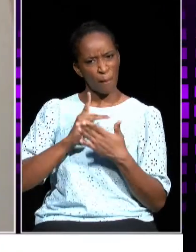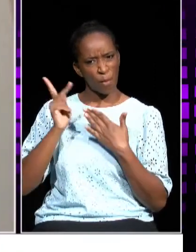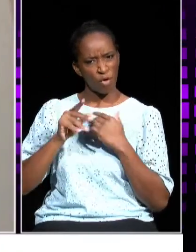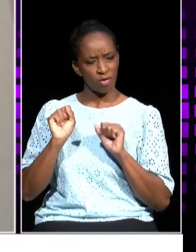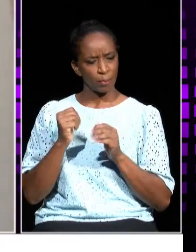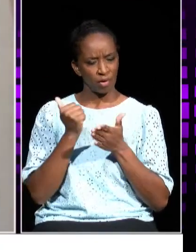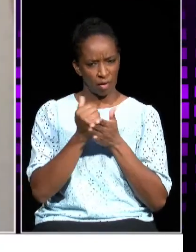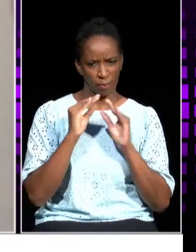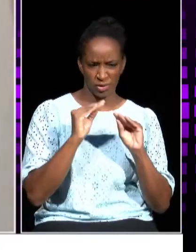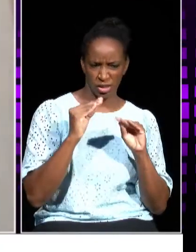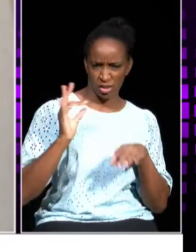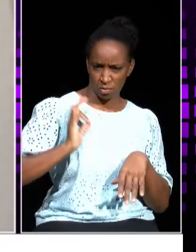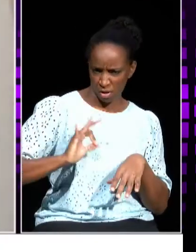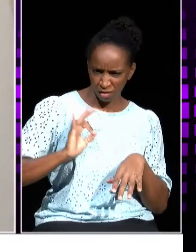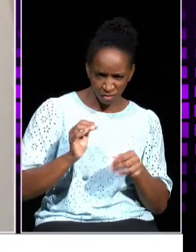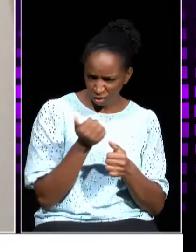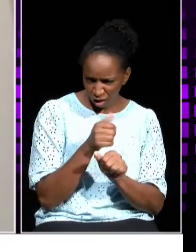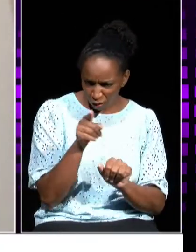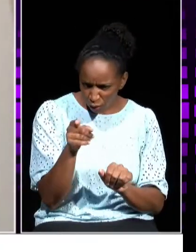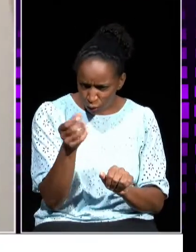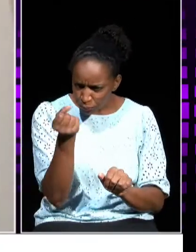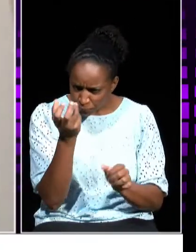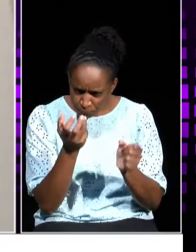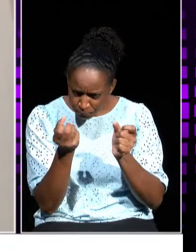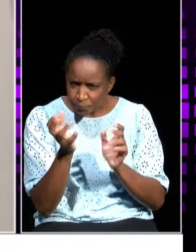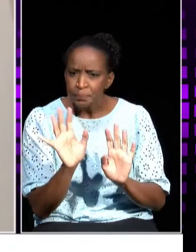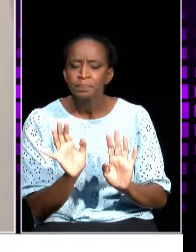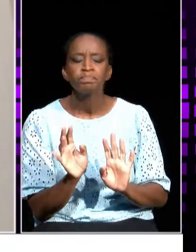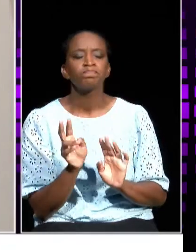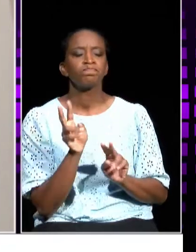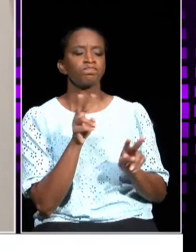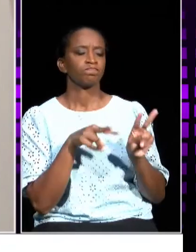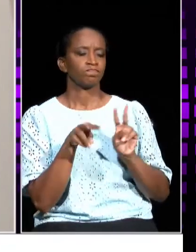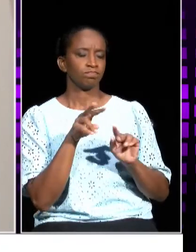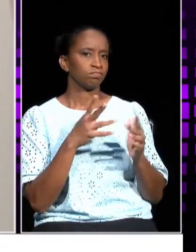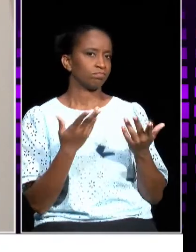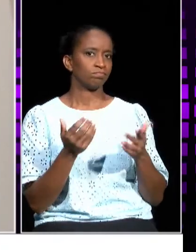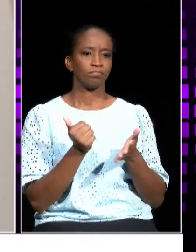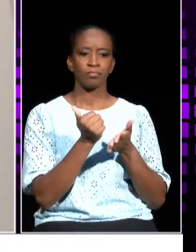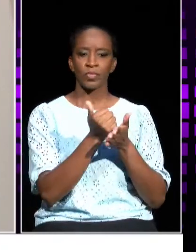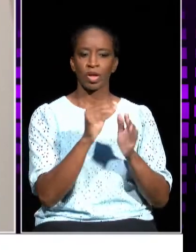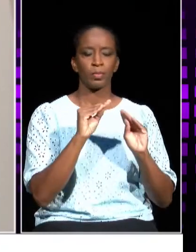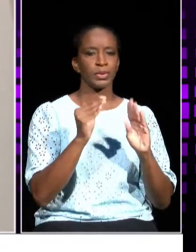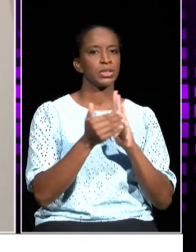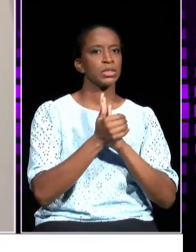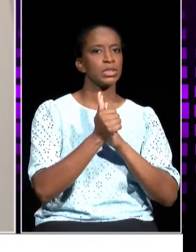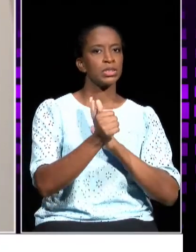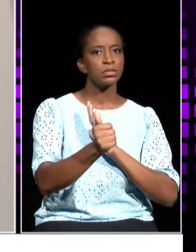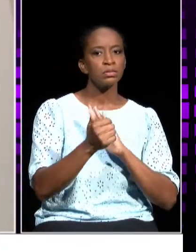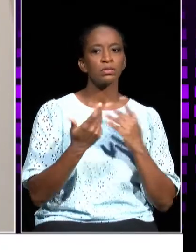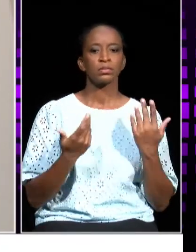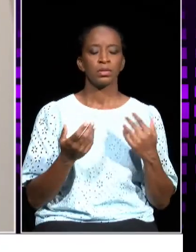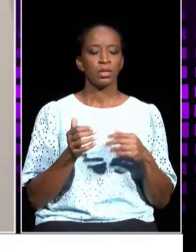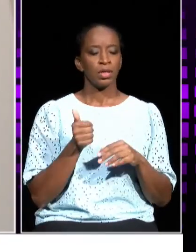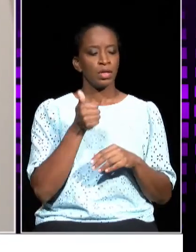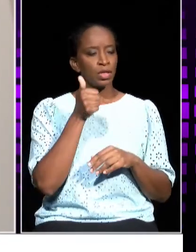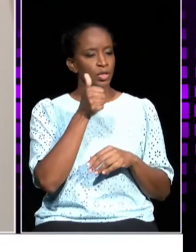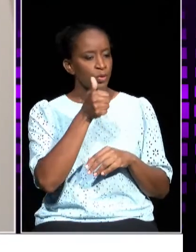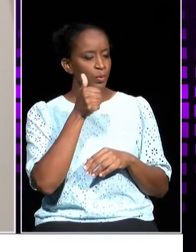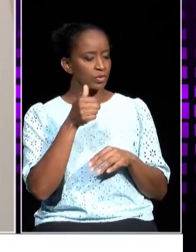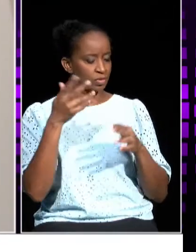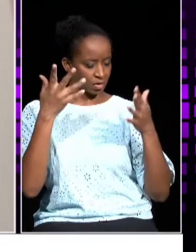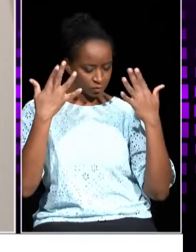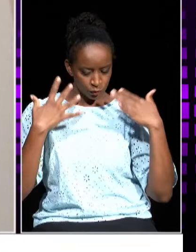teaching them skills on etiquette, how to handle themselves if they go for a job interview, how to beautify themselves, how to